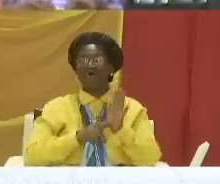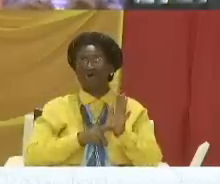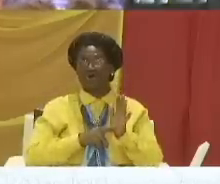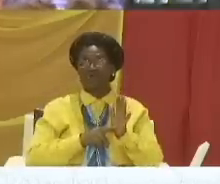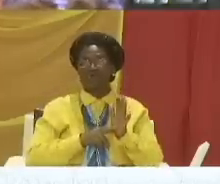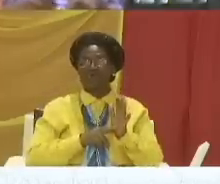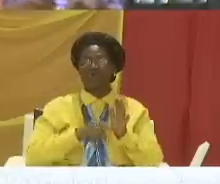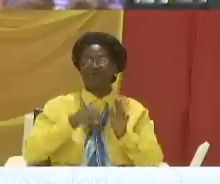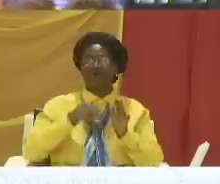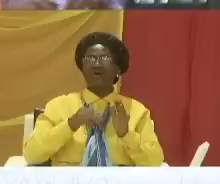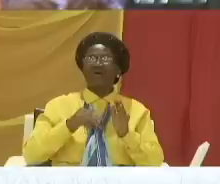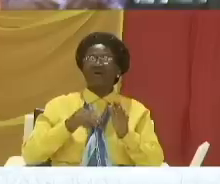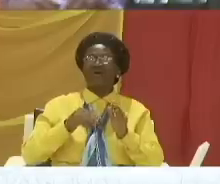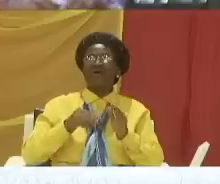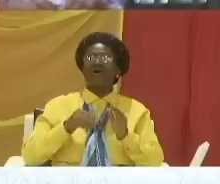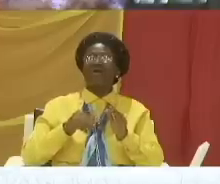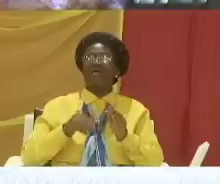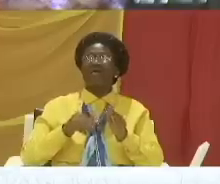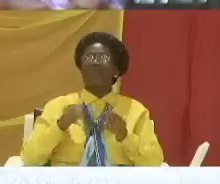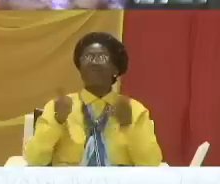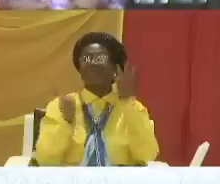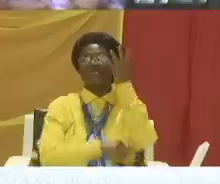if the contract is broken.